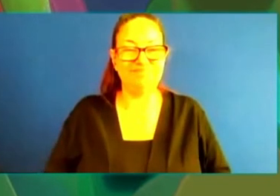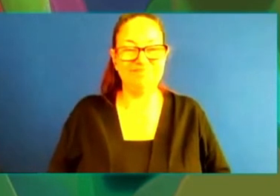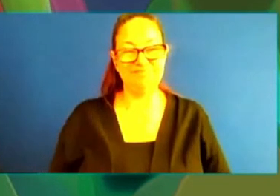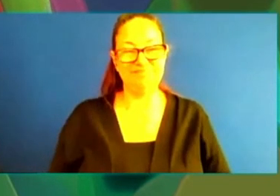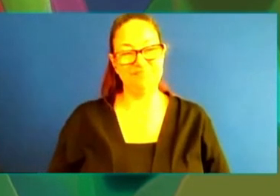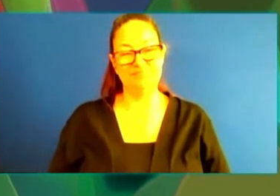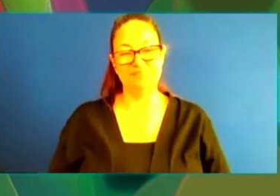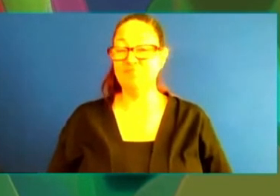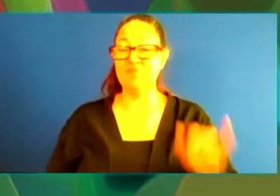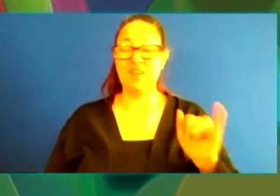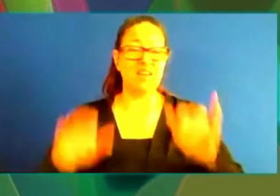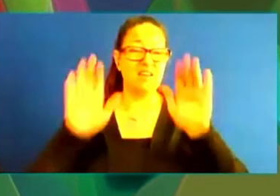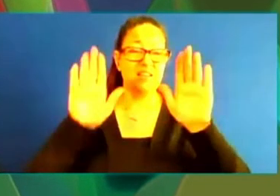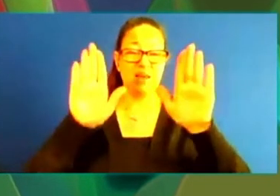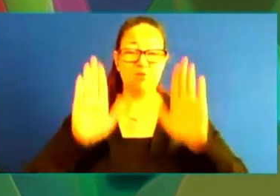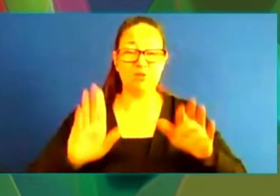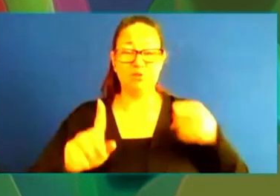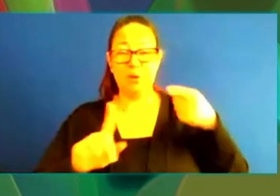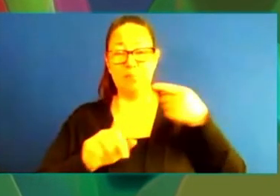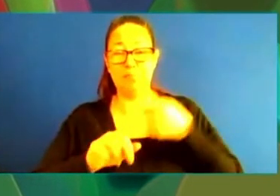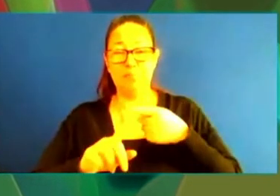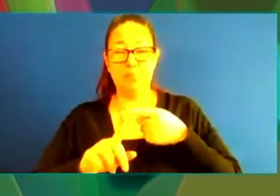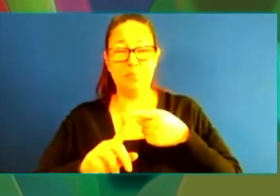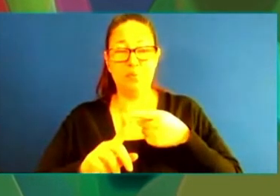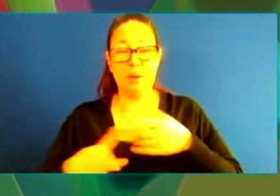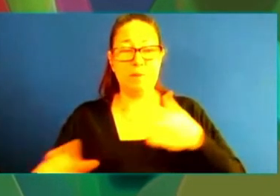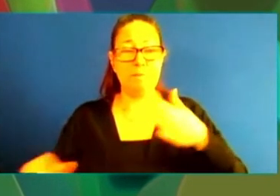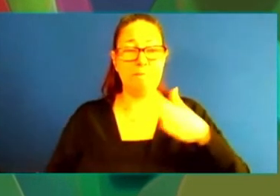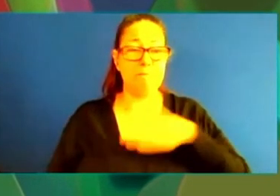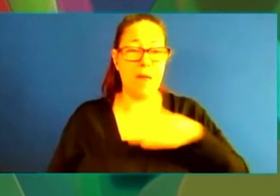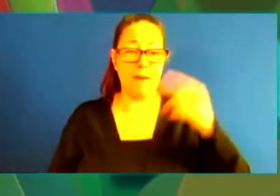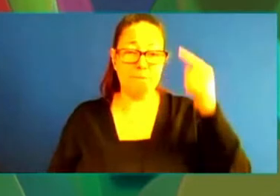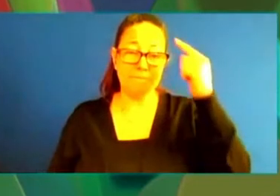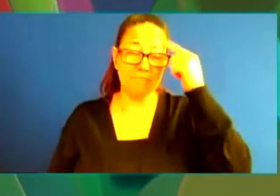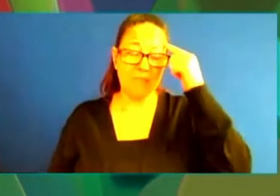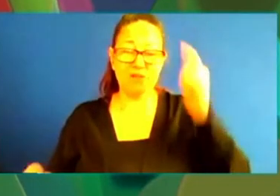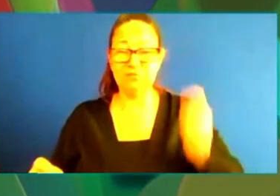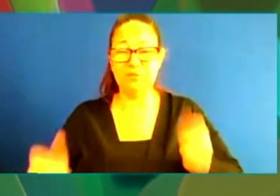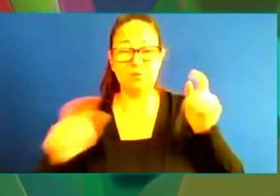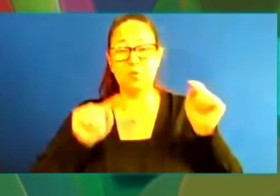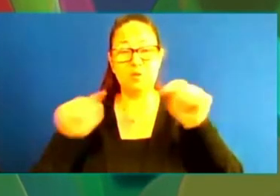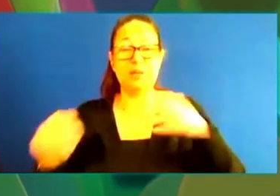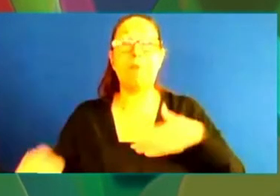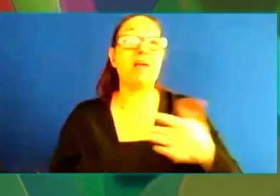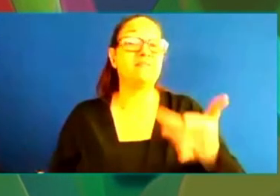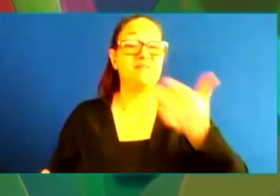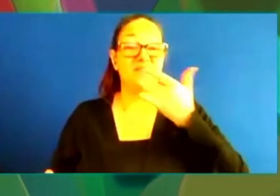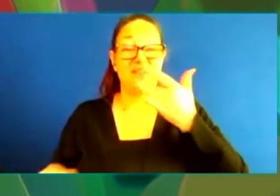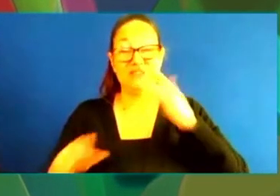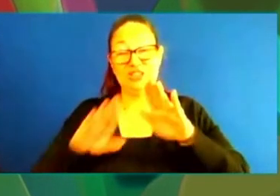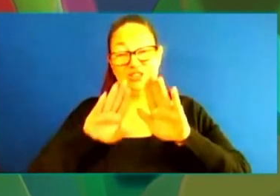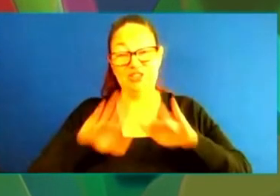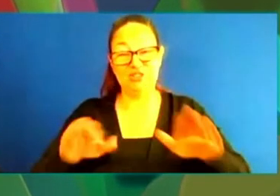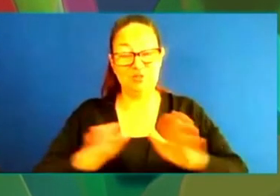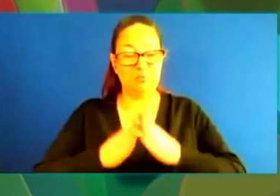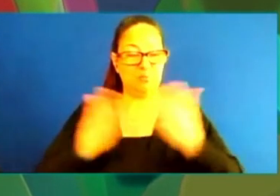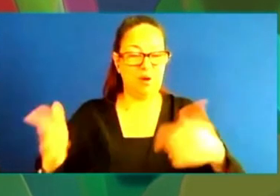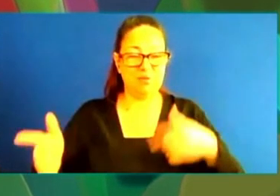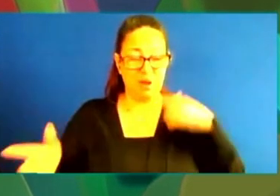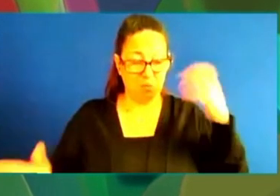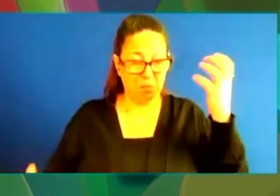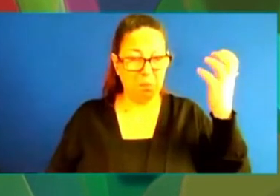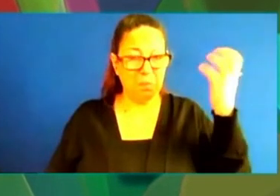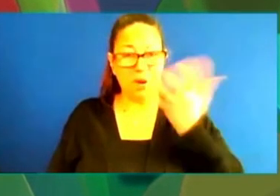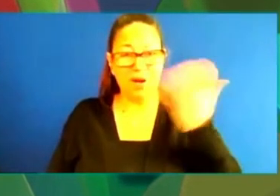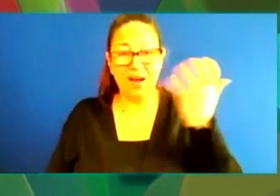That was a great point. My mind immediately went to one of my favorite children's books that for me just blew my mind wide open